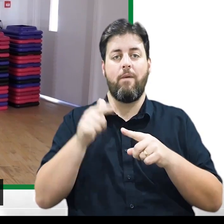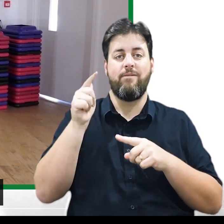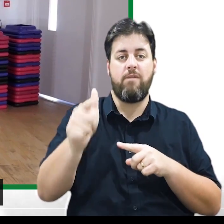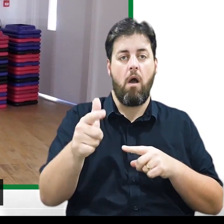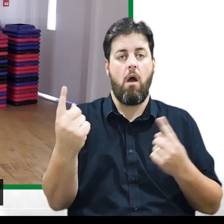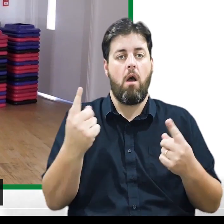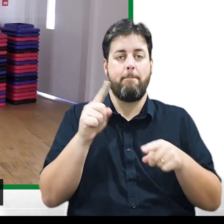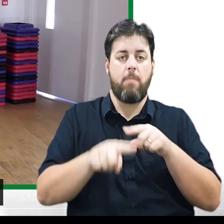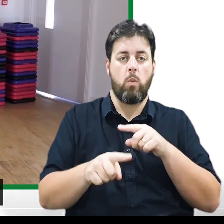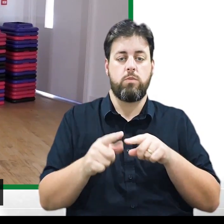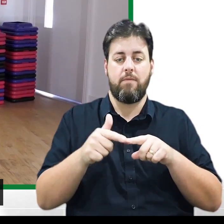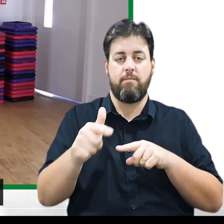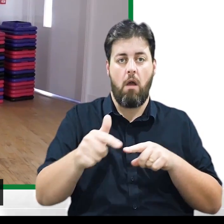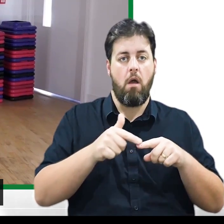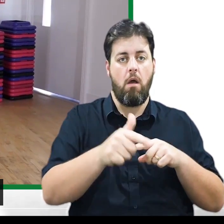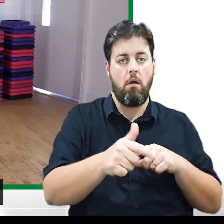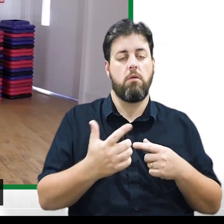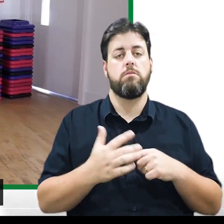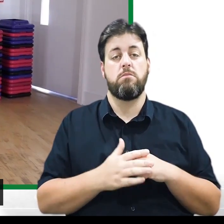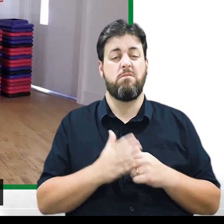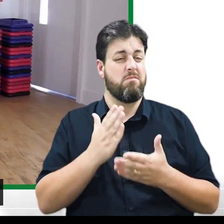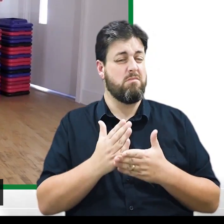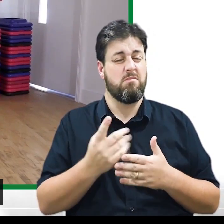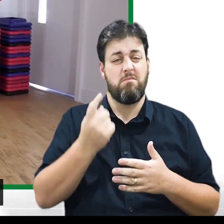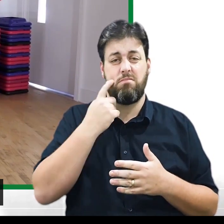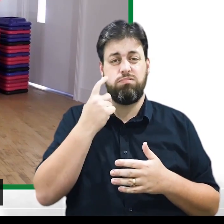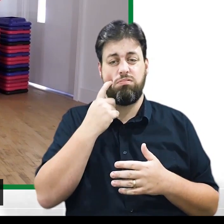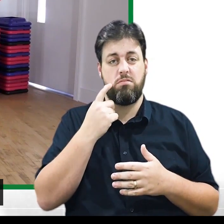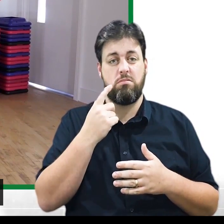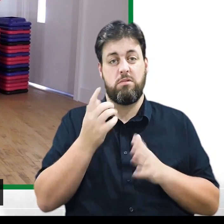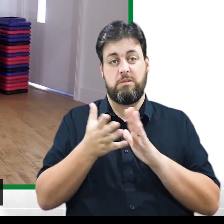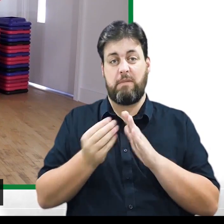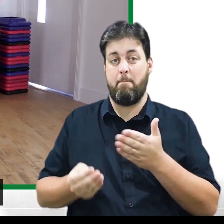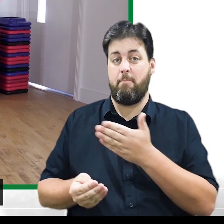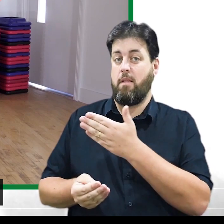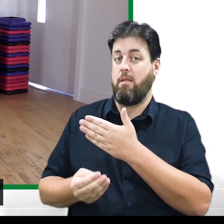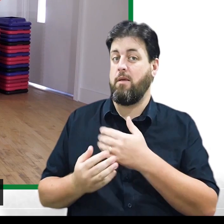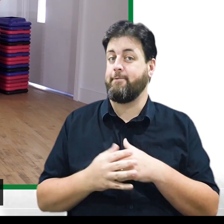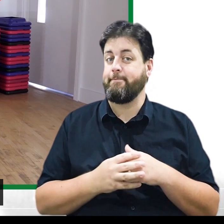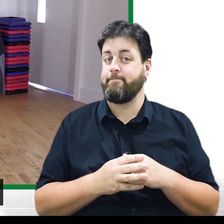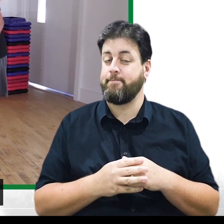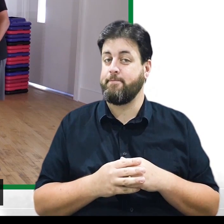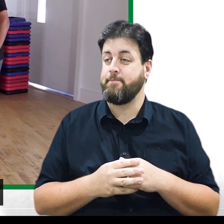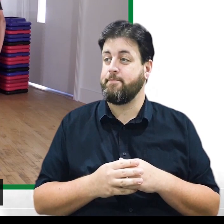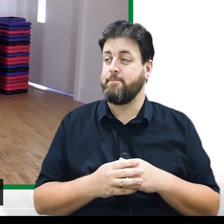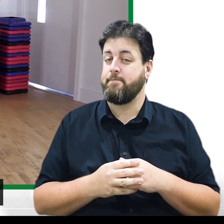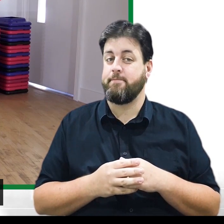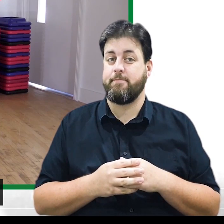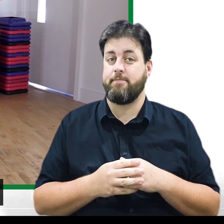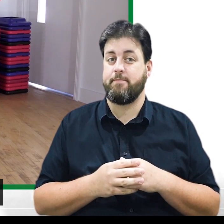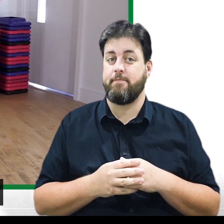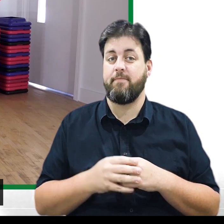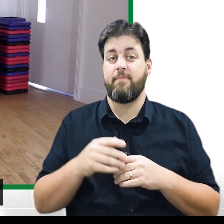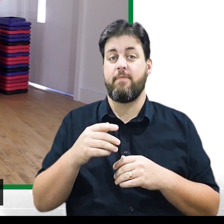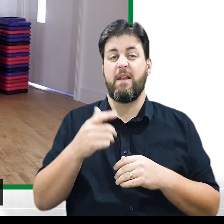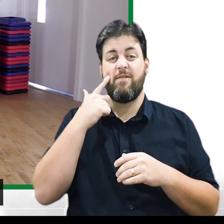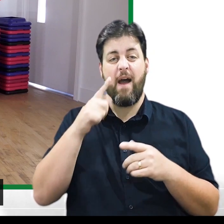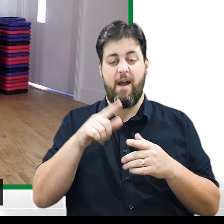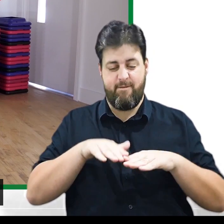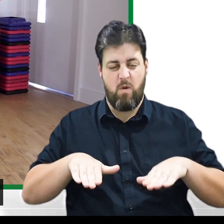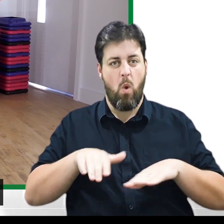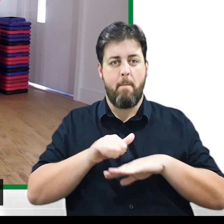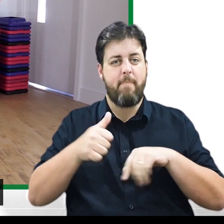gives you your distance. So basically it's very easy, and all you've got to do is find yourself a nice little marker like